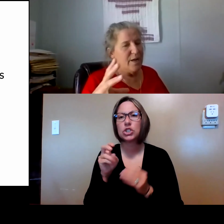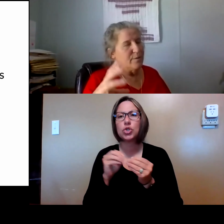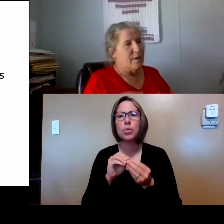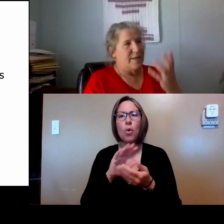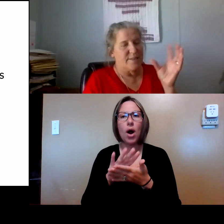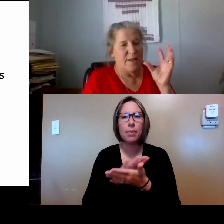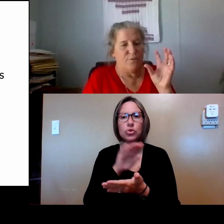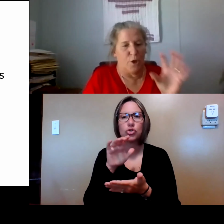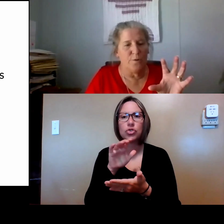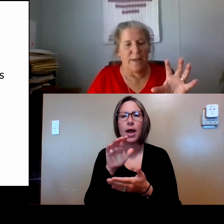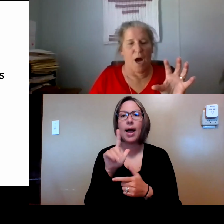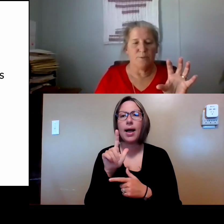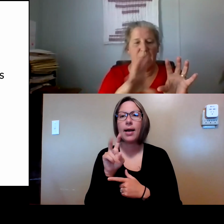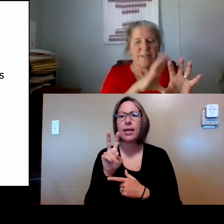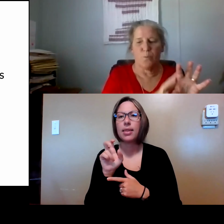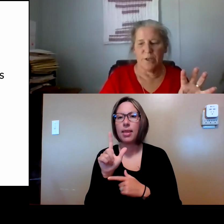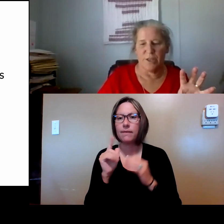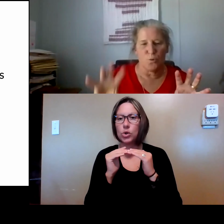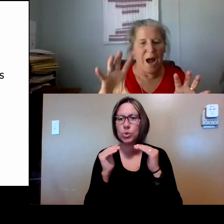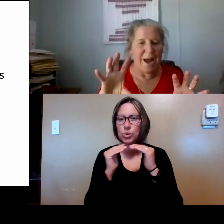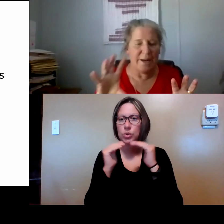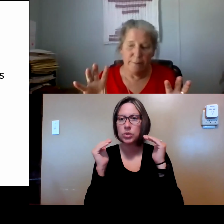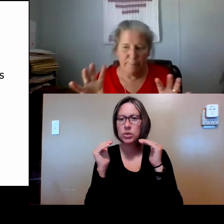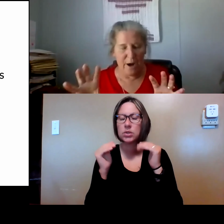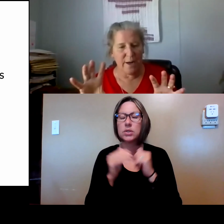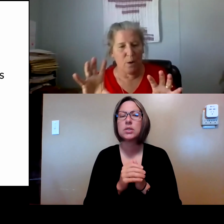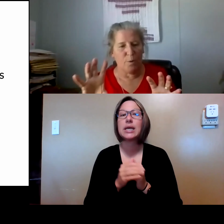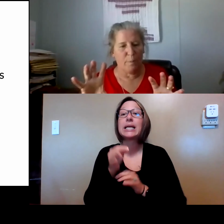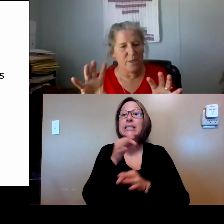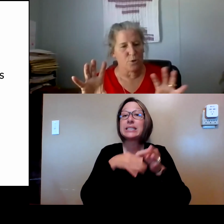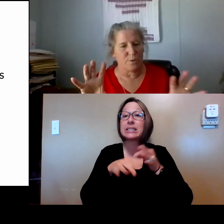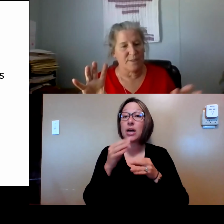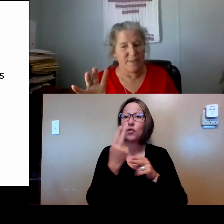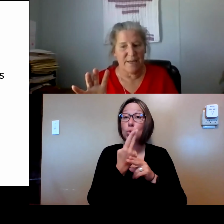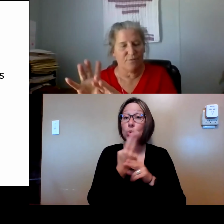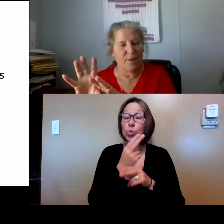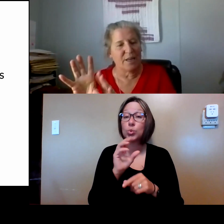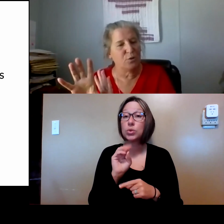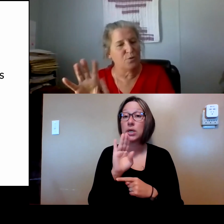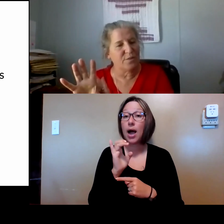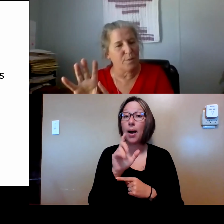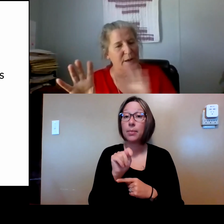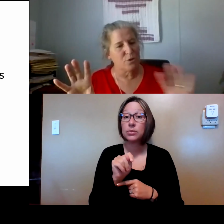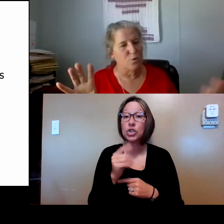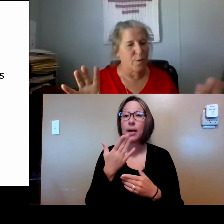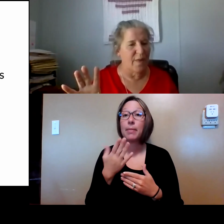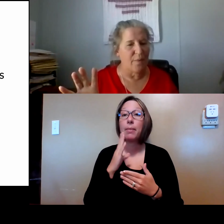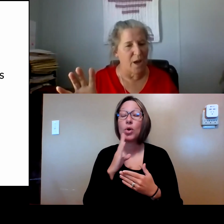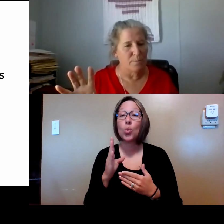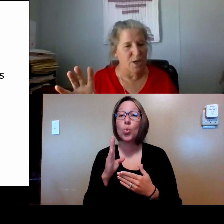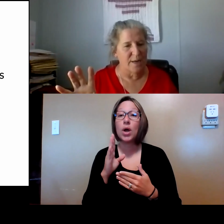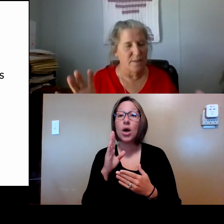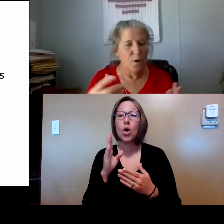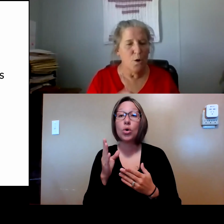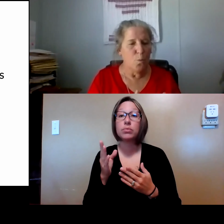may, instead of using objects, we're going to try pairing it with pictures and seeing if they can do just the pictures without